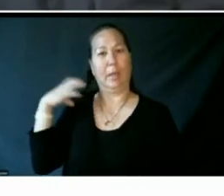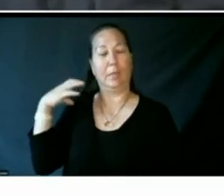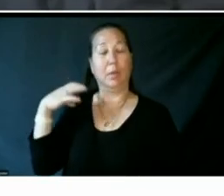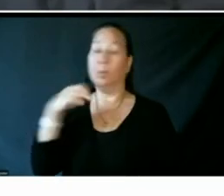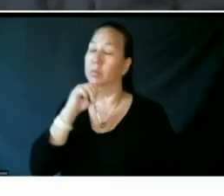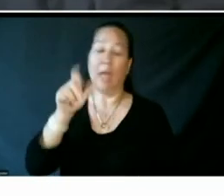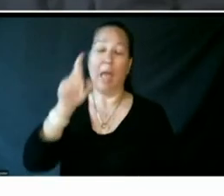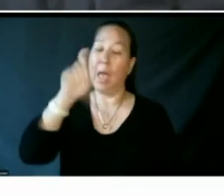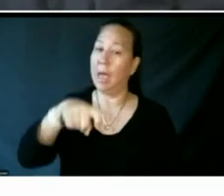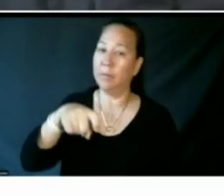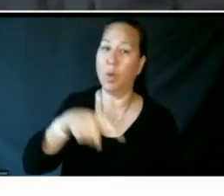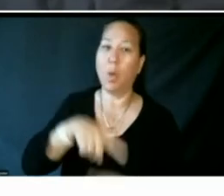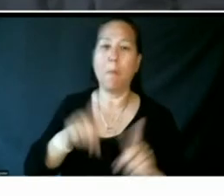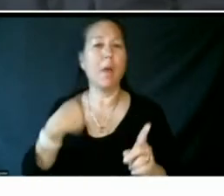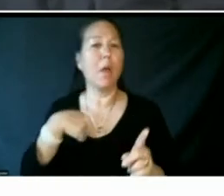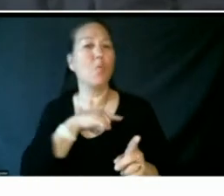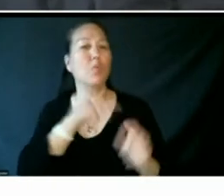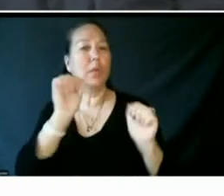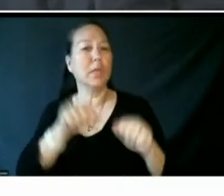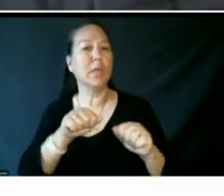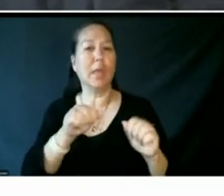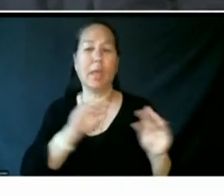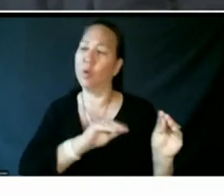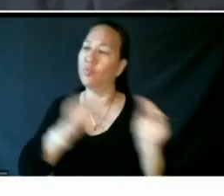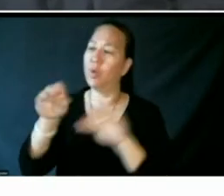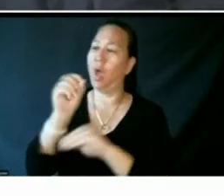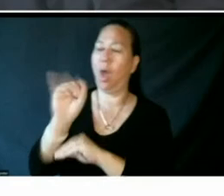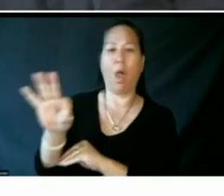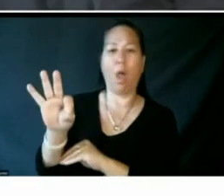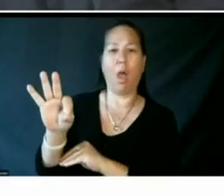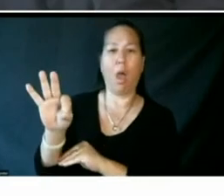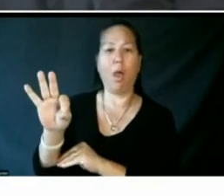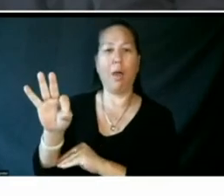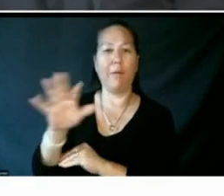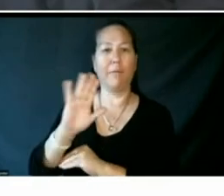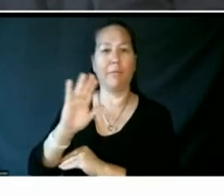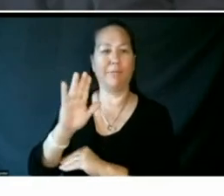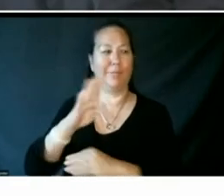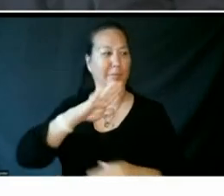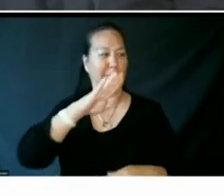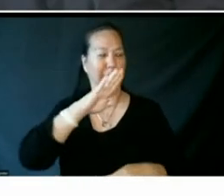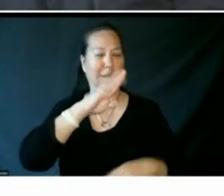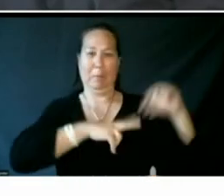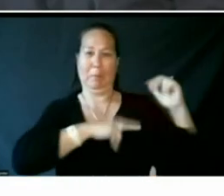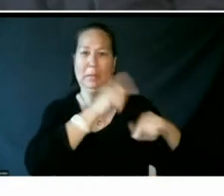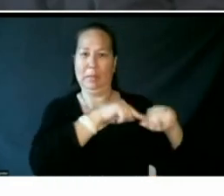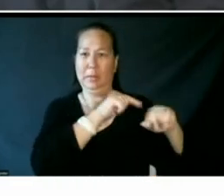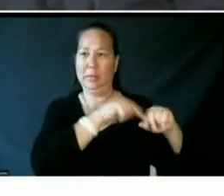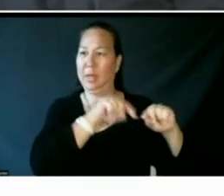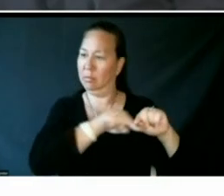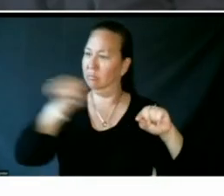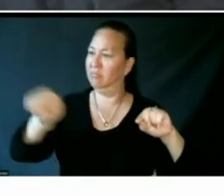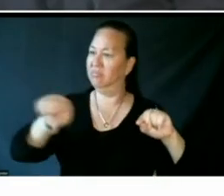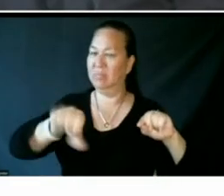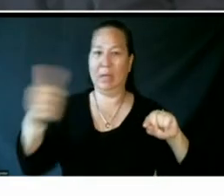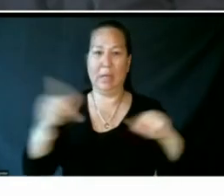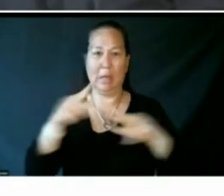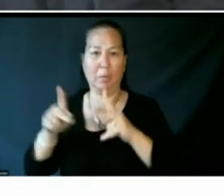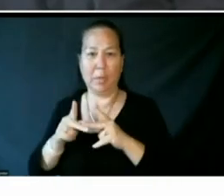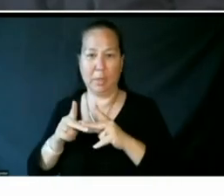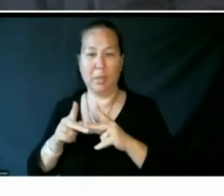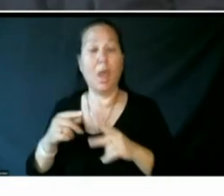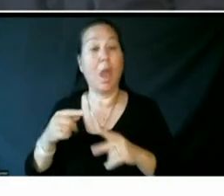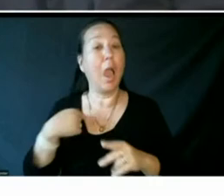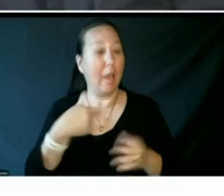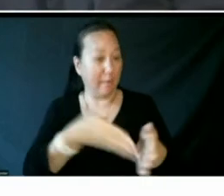authorize a hearing off campus. And in this case, I had been asked on several occasions to allow a hearing.